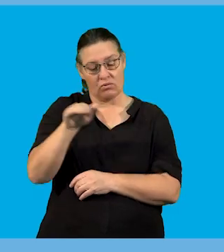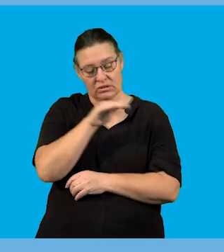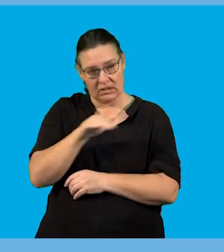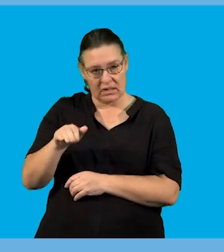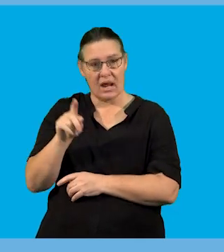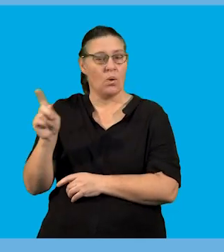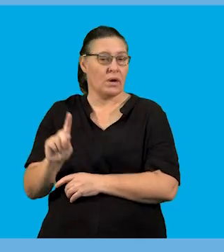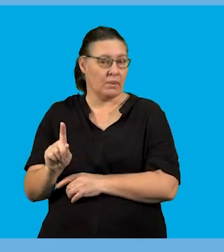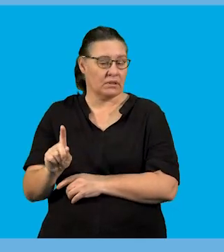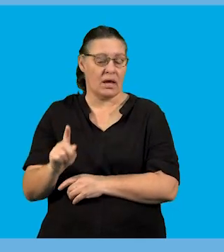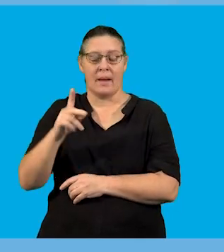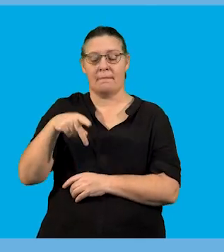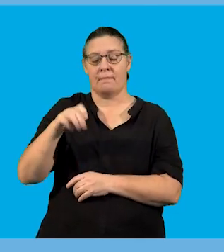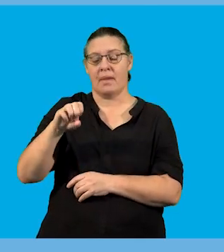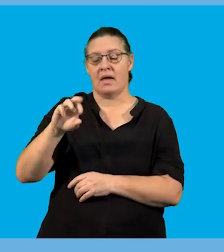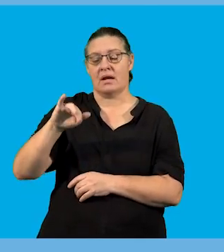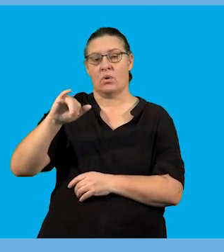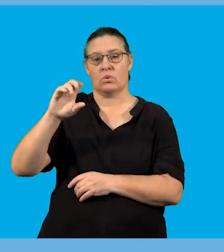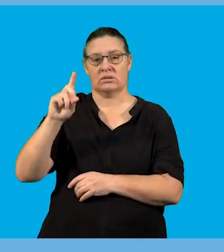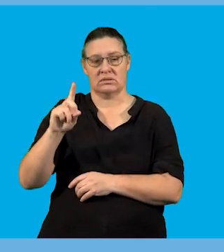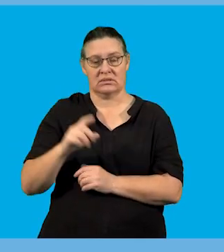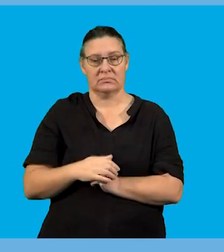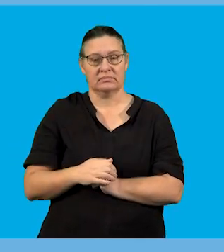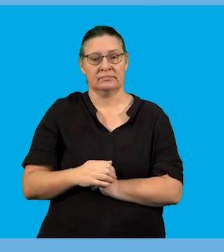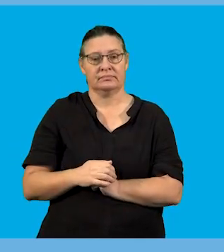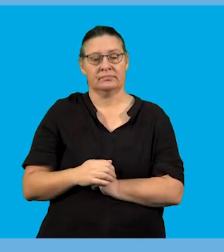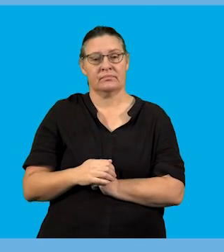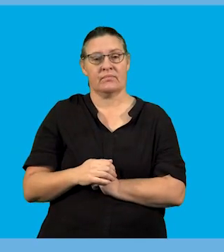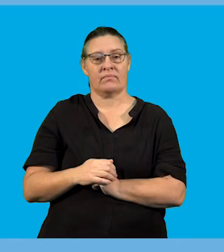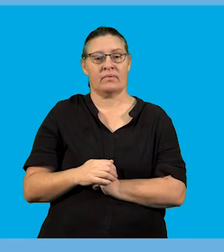periodic table is called a period,